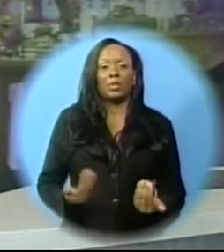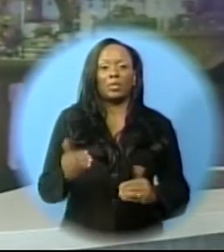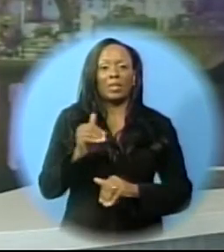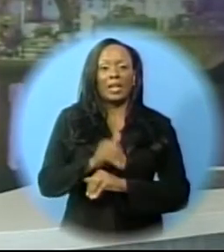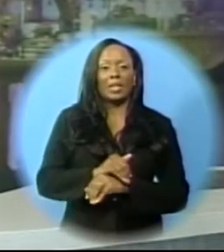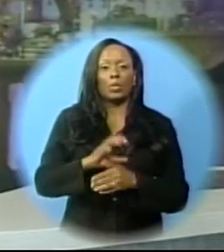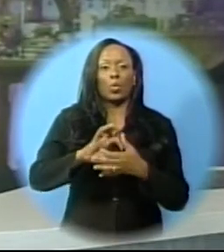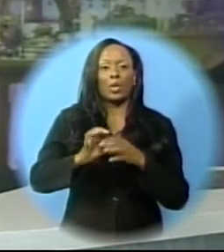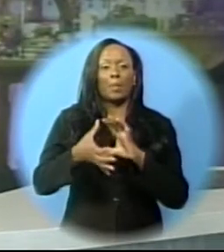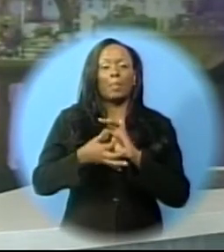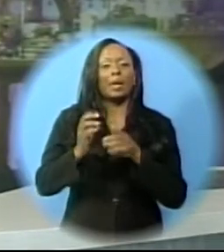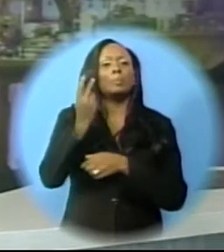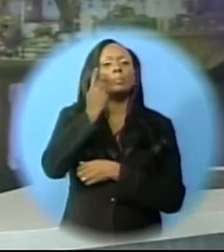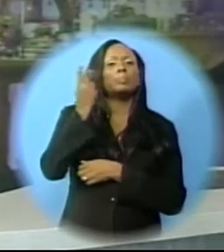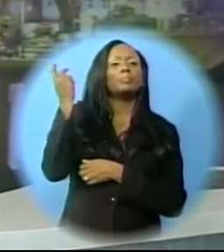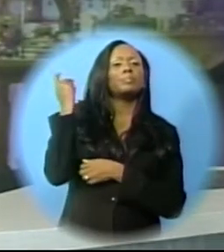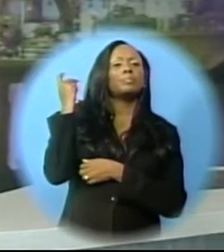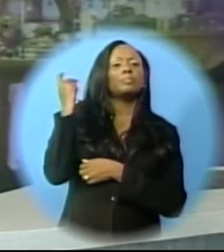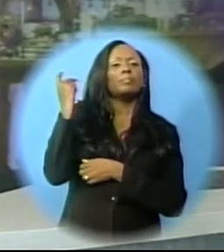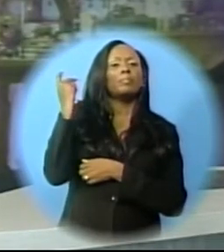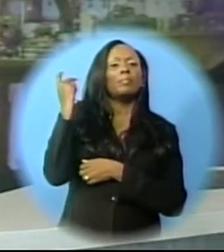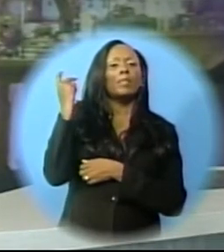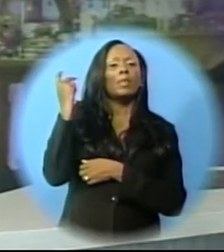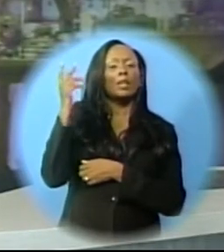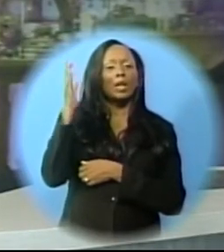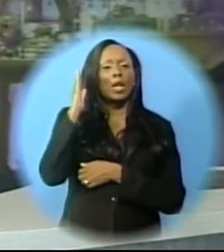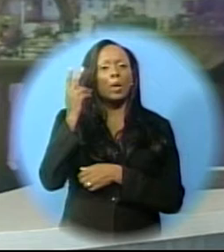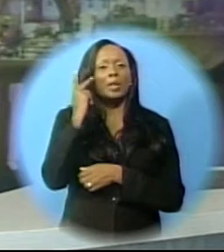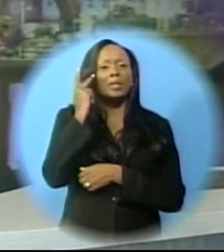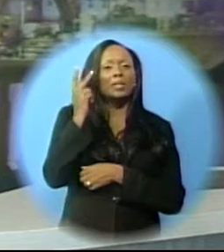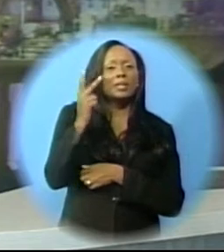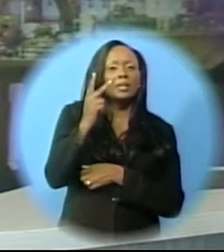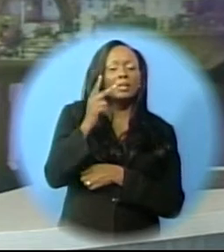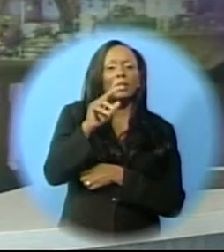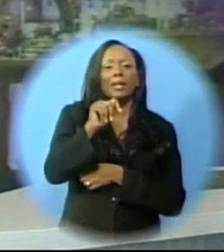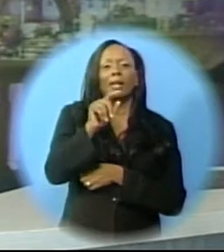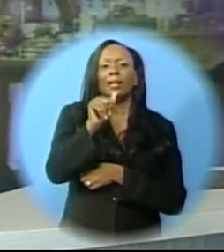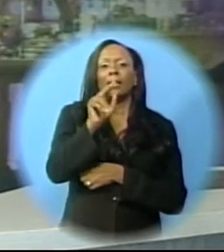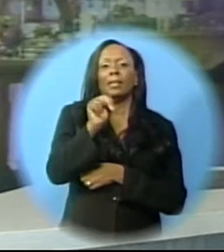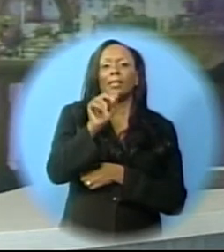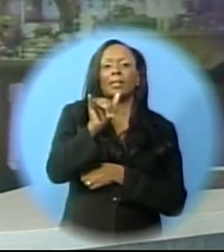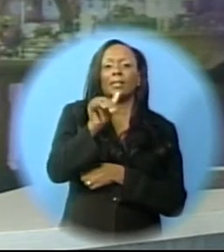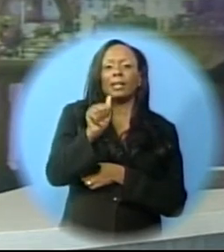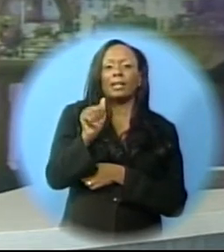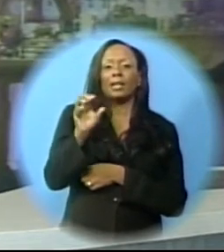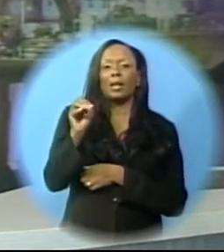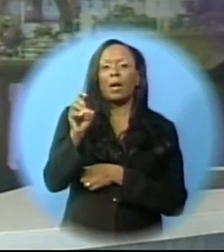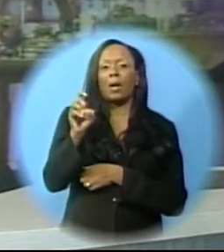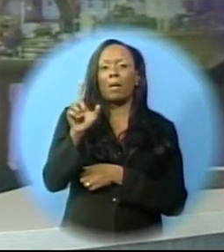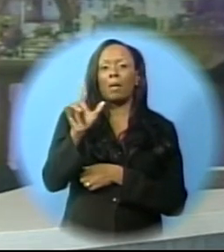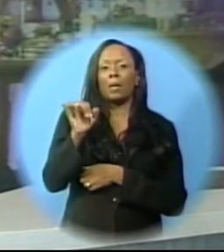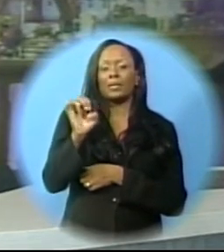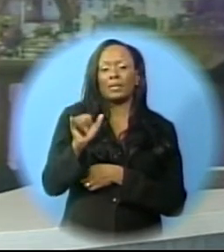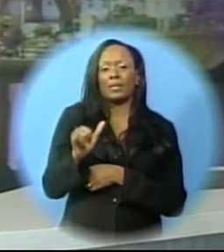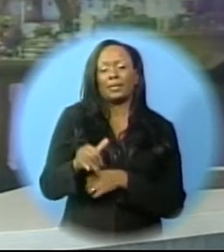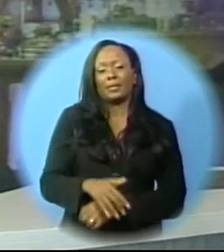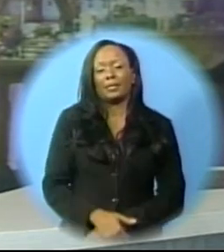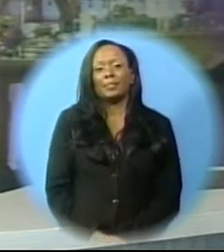Tonight's Olympic moment, making the transition from juniors to seniors, will no doubt be a big leap.